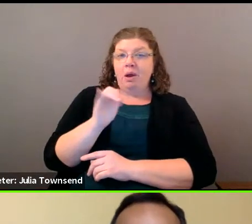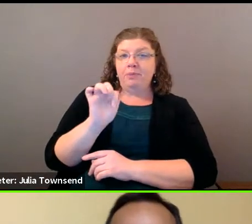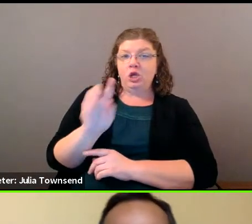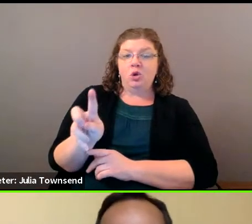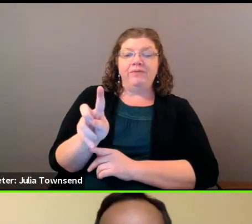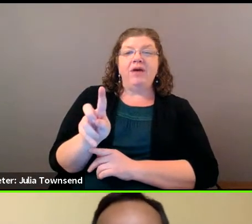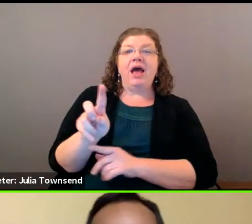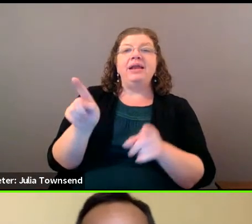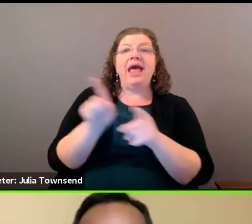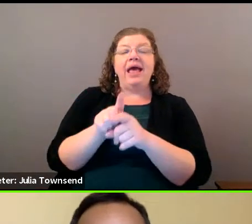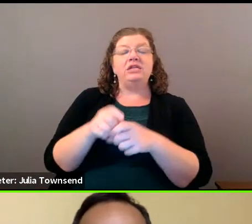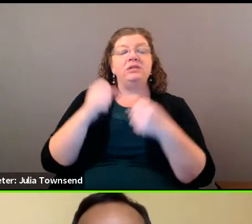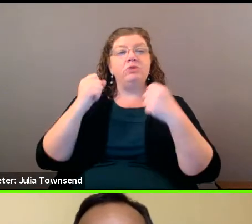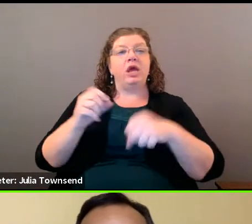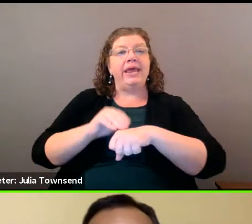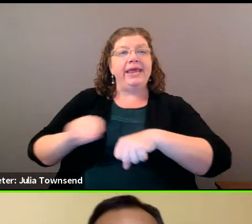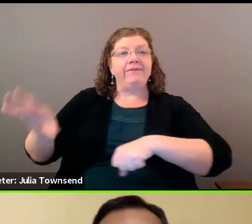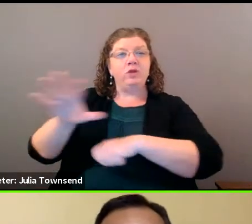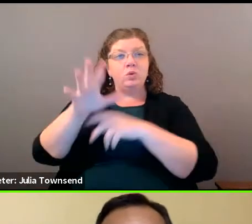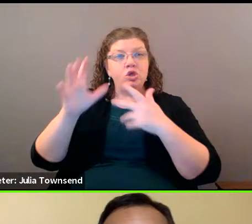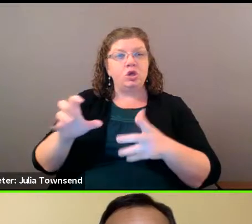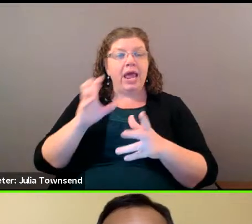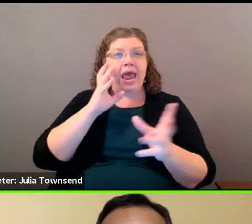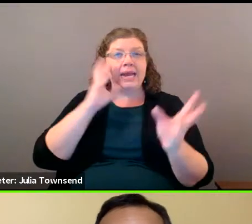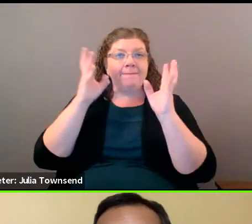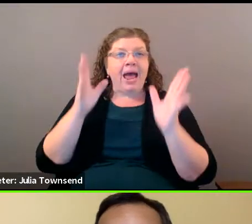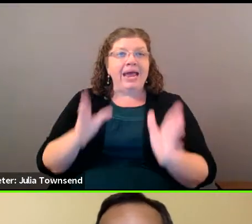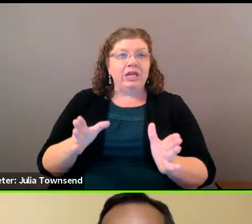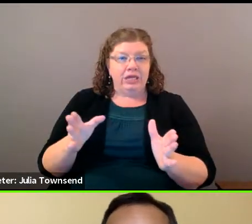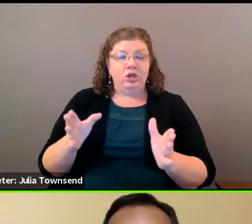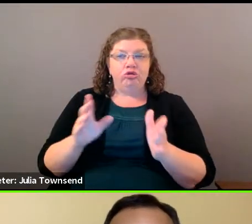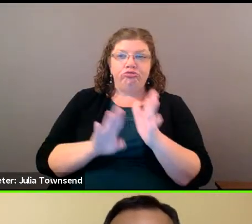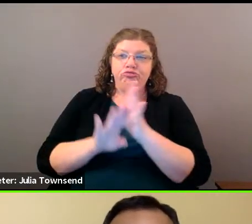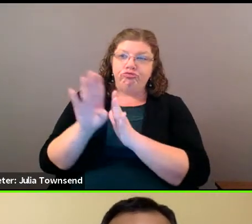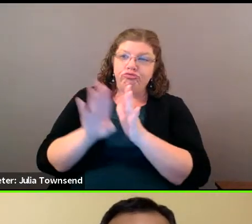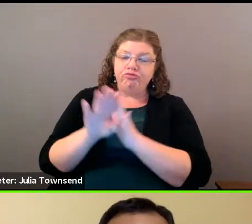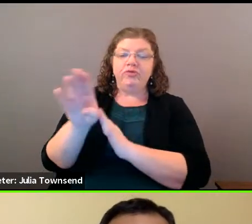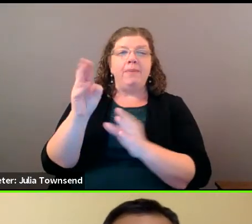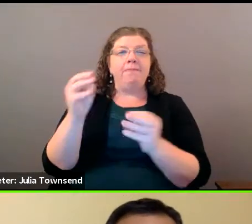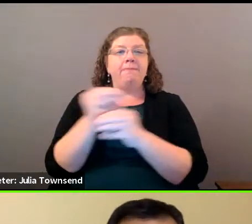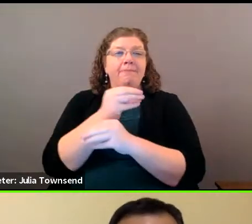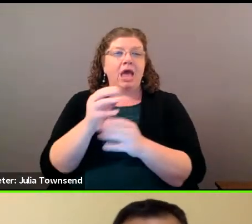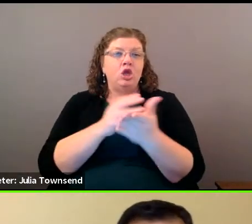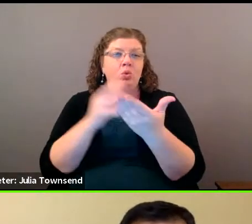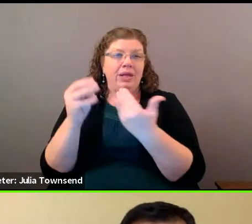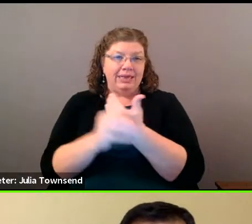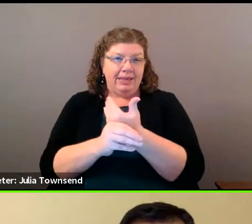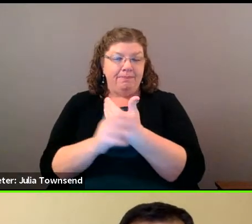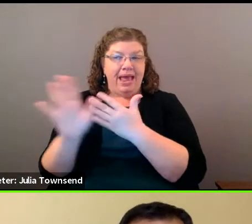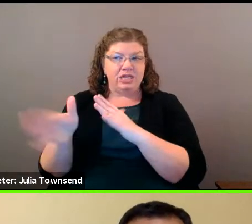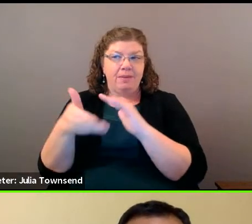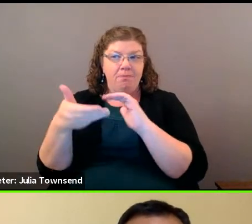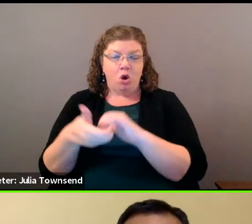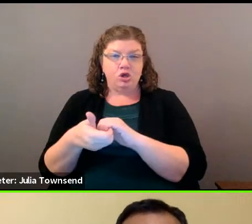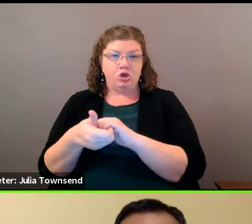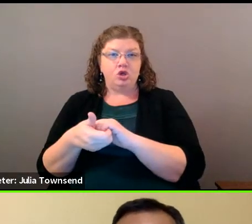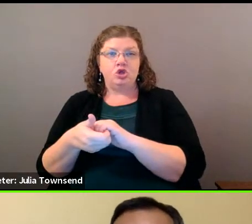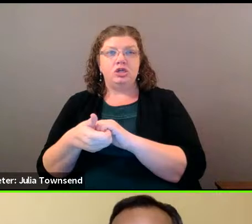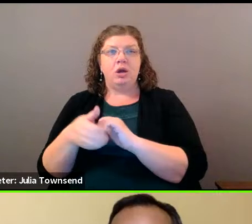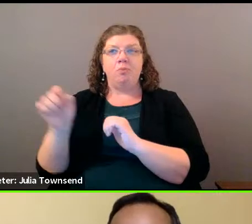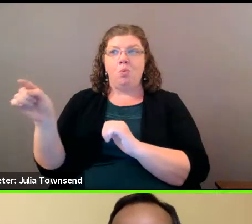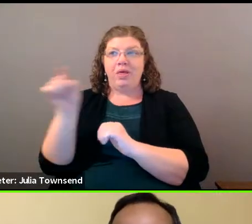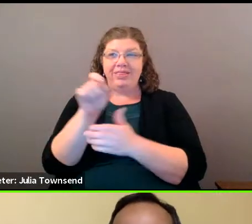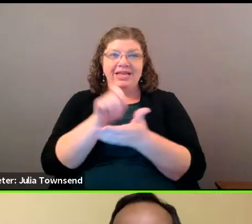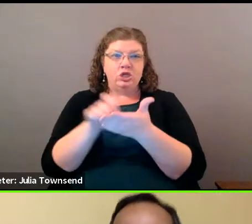an influencer and as a pioneer in developing math curriculum as a partnership with these